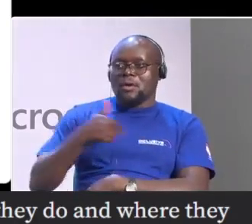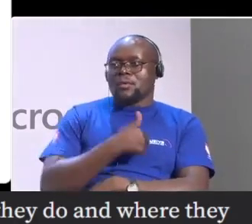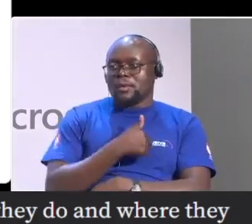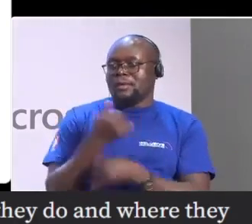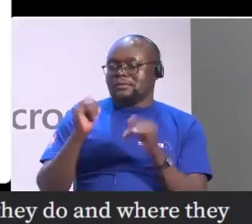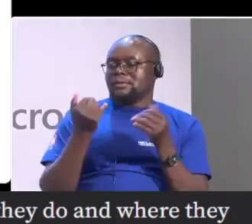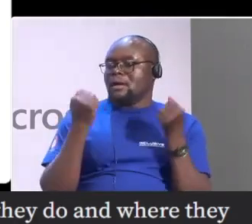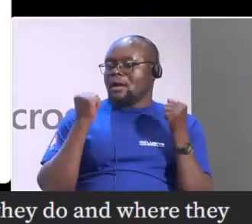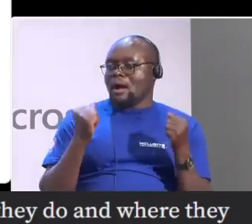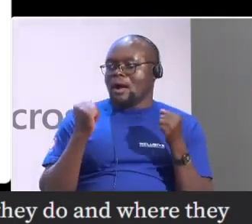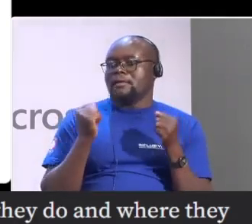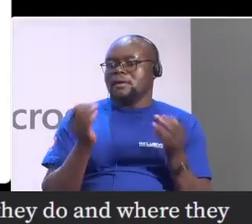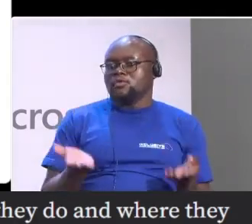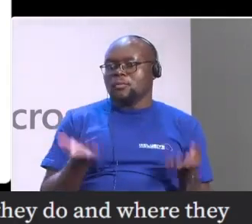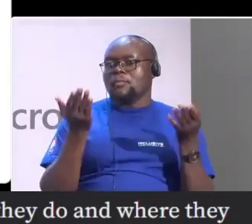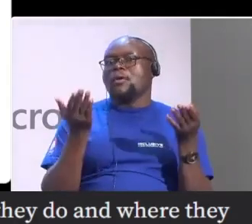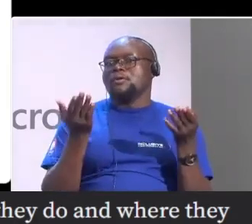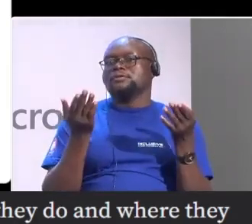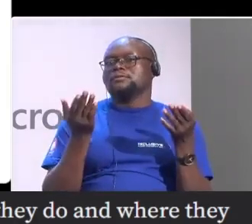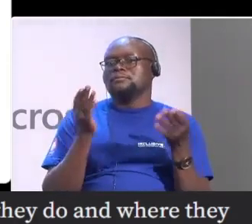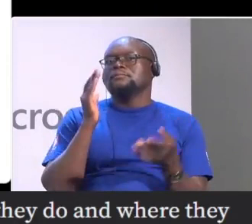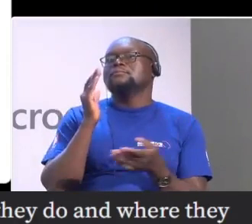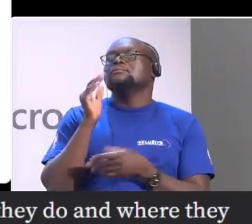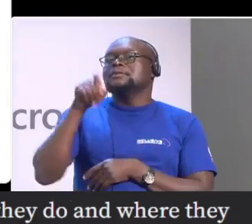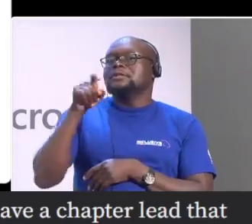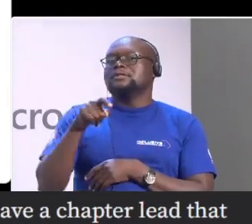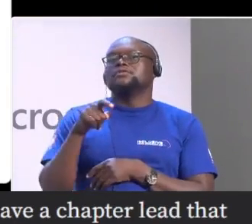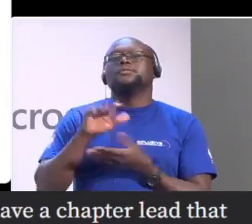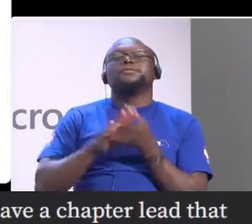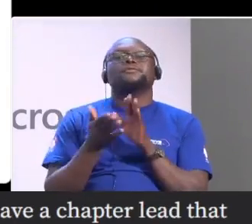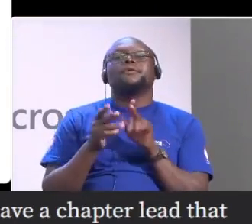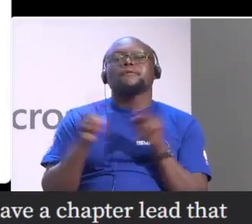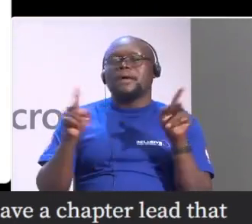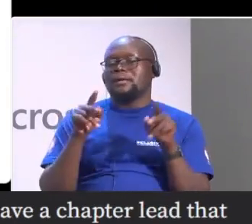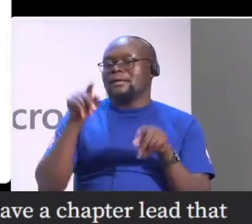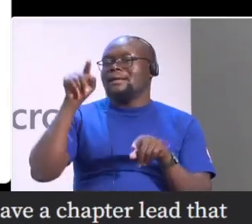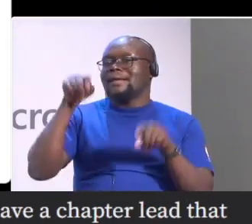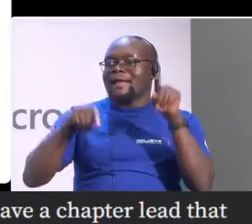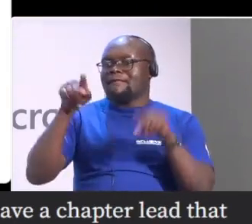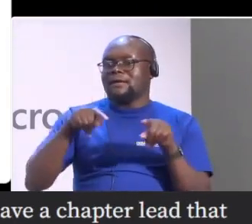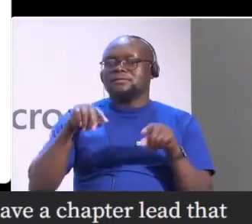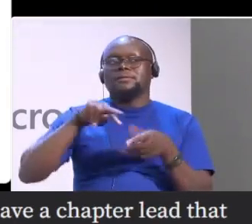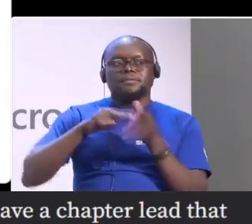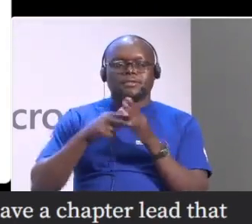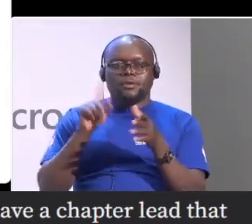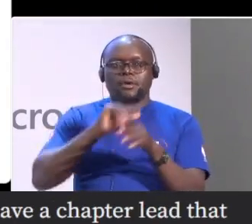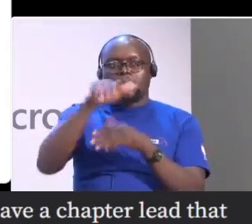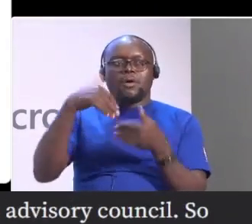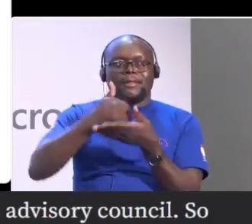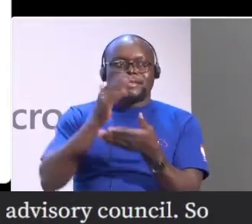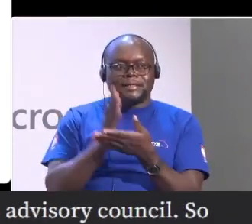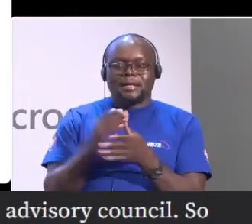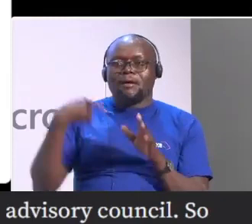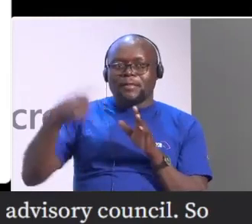very hard to promote the fact that it needs to be very diverse in the sense of the sectors and the